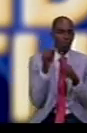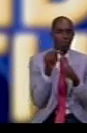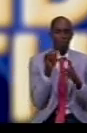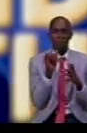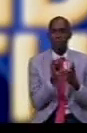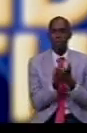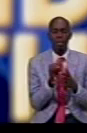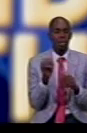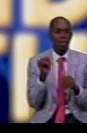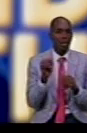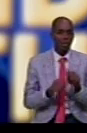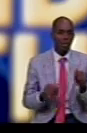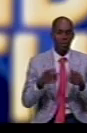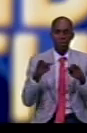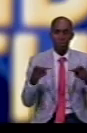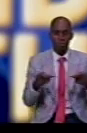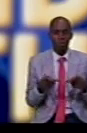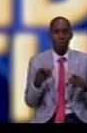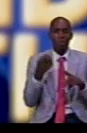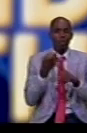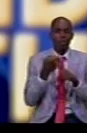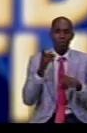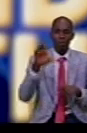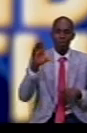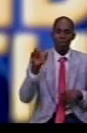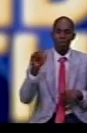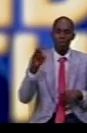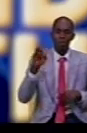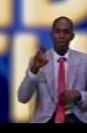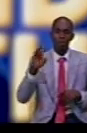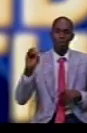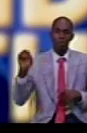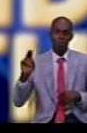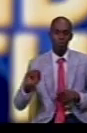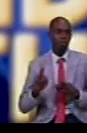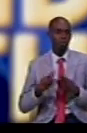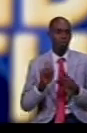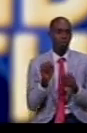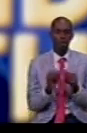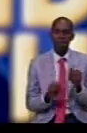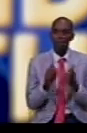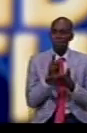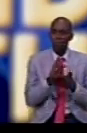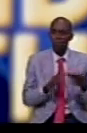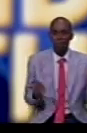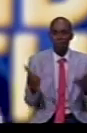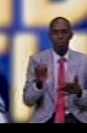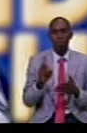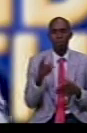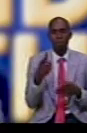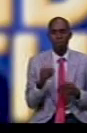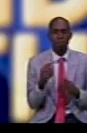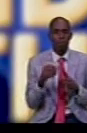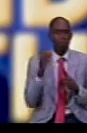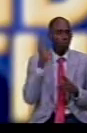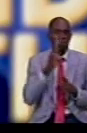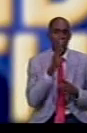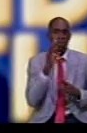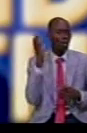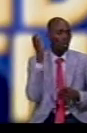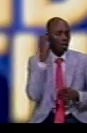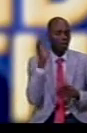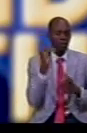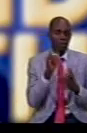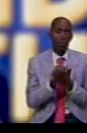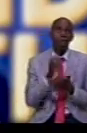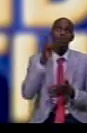from Alpha location to the remotest part of the entire globe, that this program will be holding, that God's